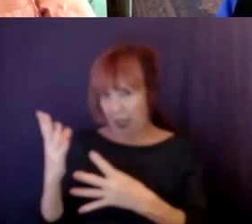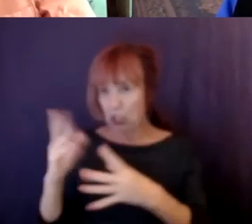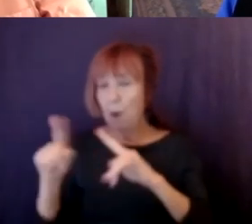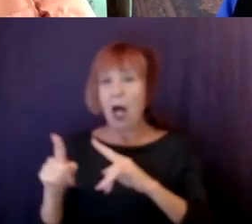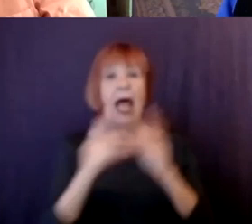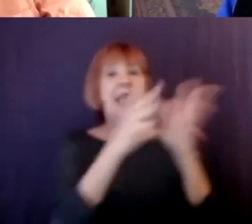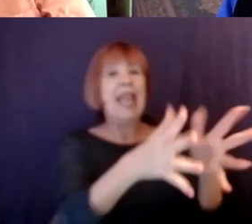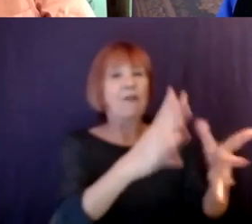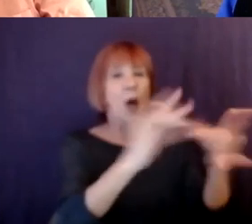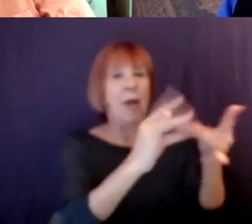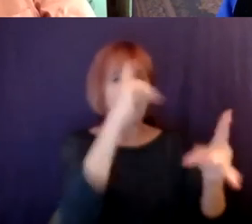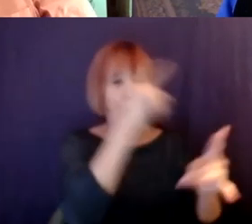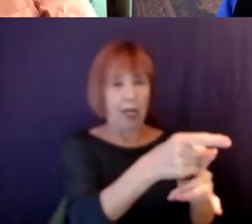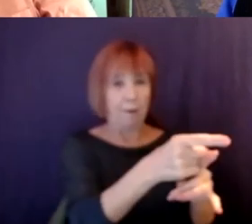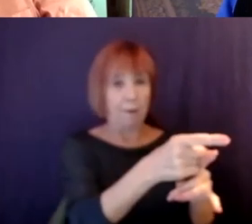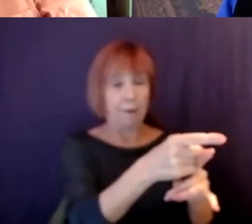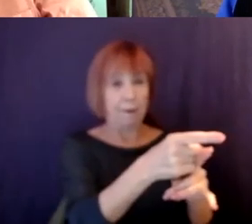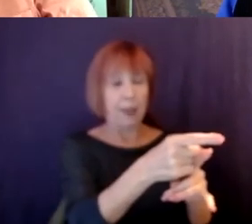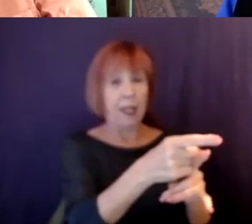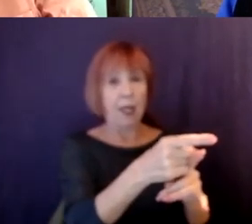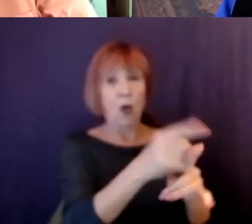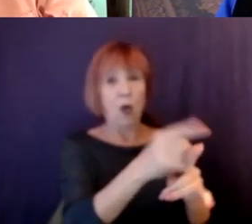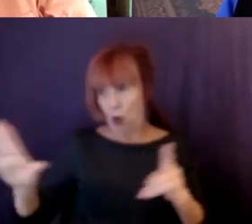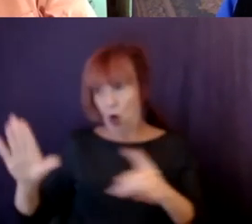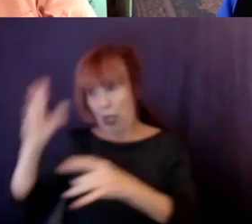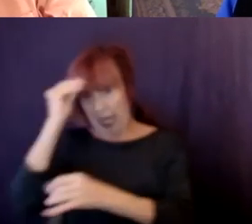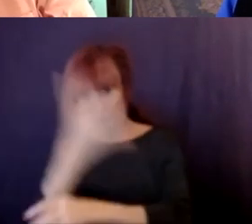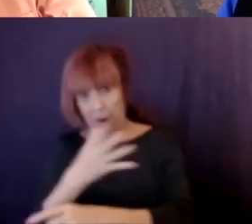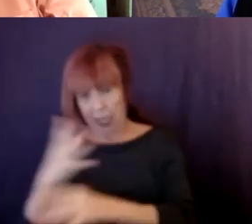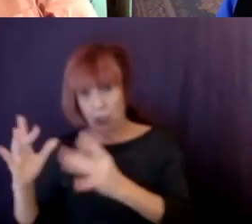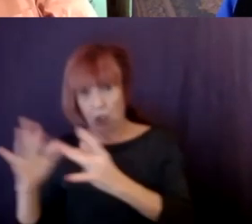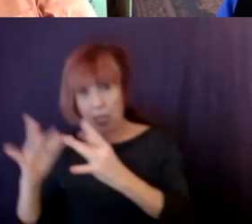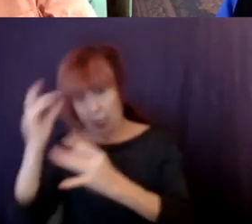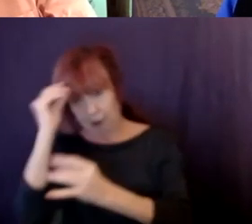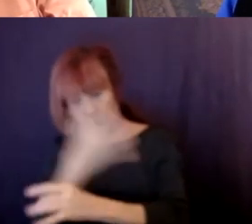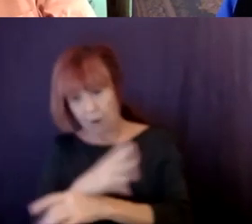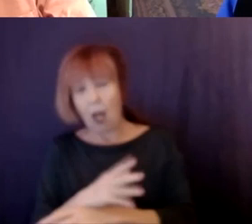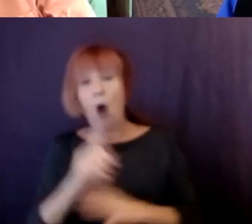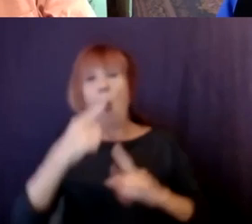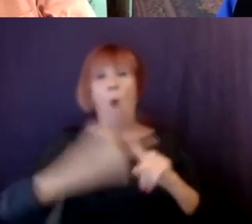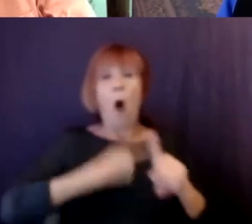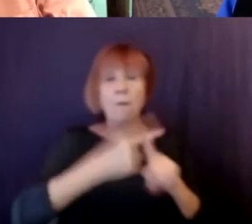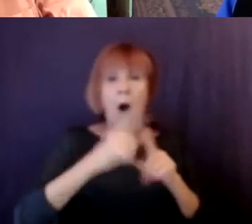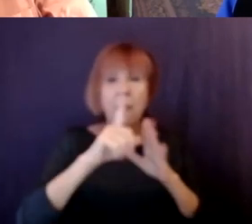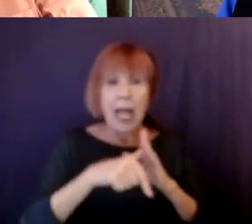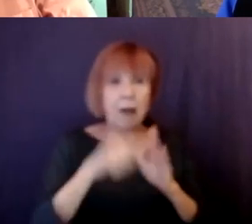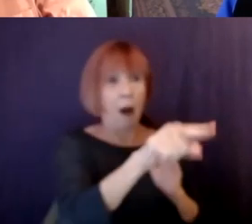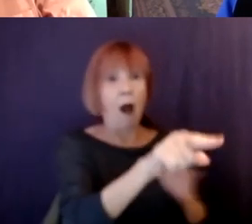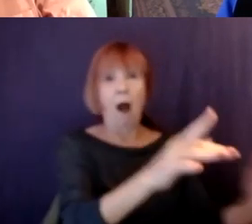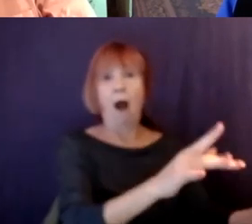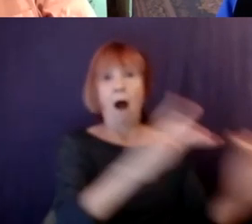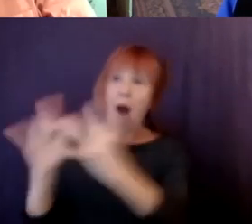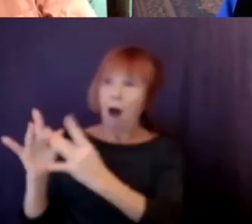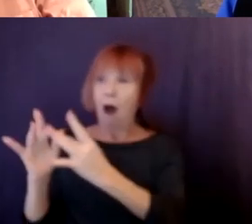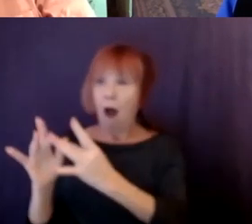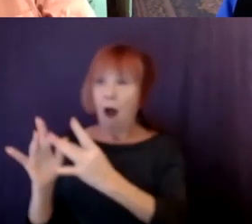right. A month later, we're in the editing, you know, our office, our editing room, and we get a text from Howard that indeed